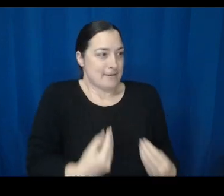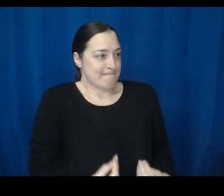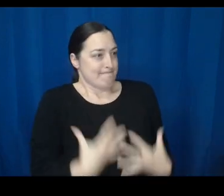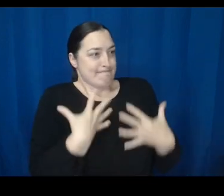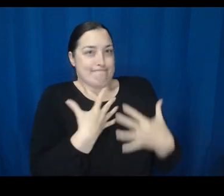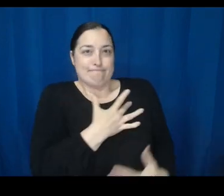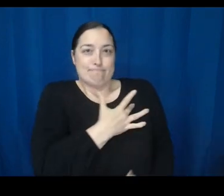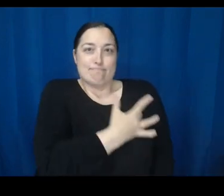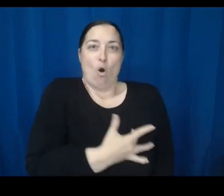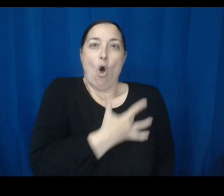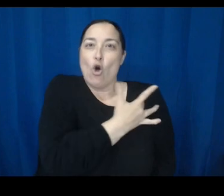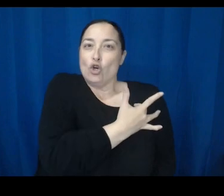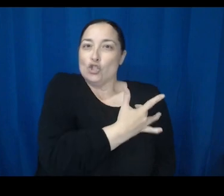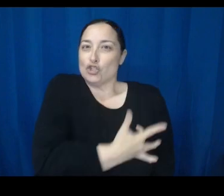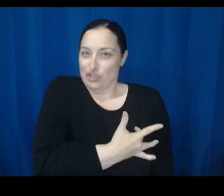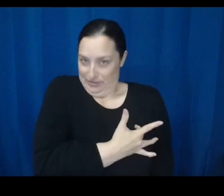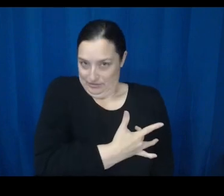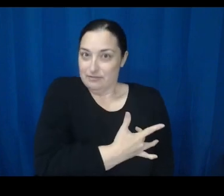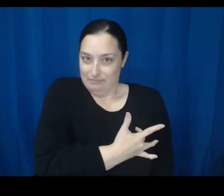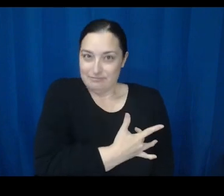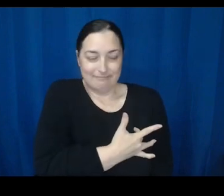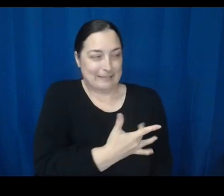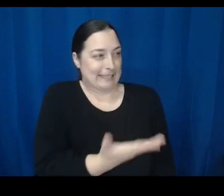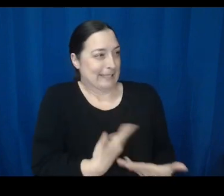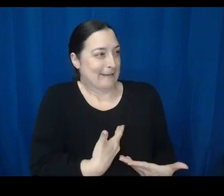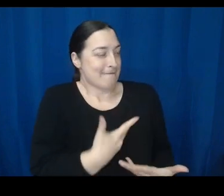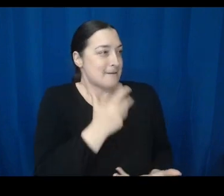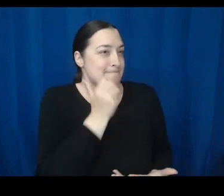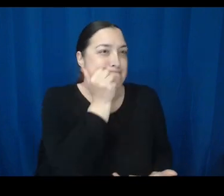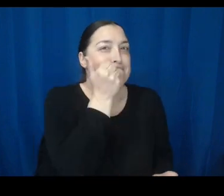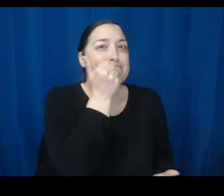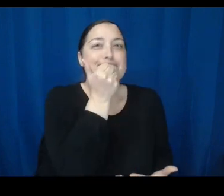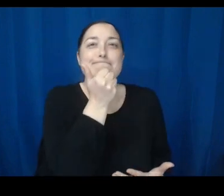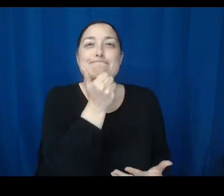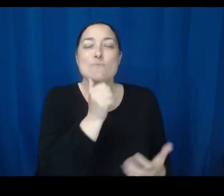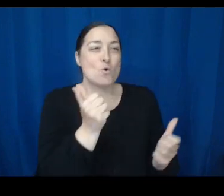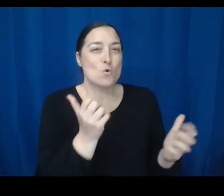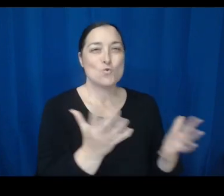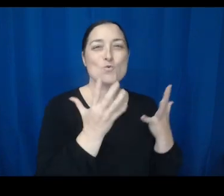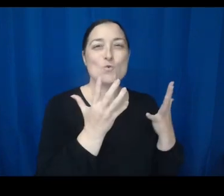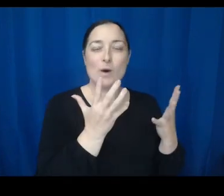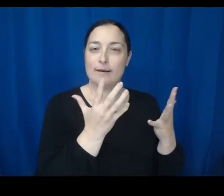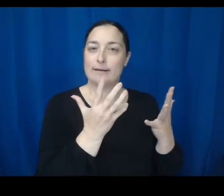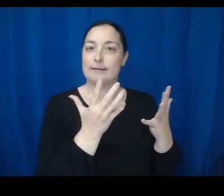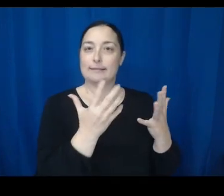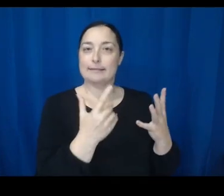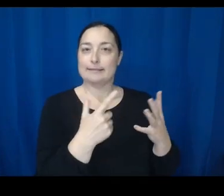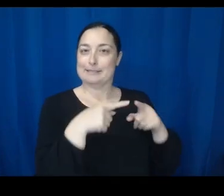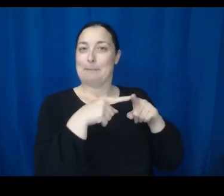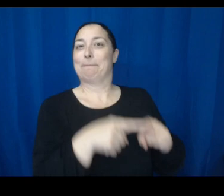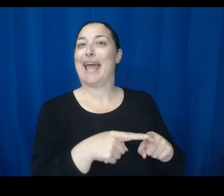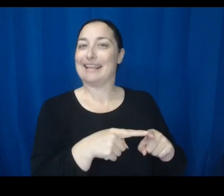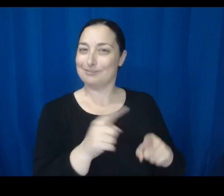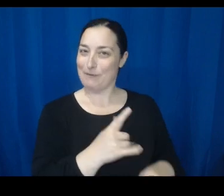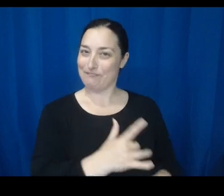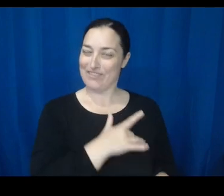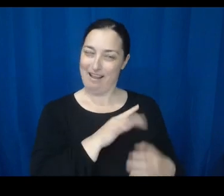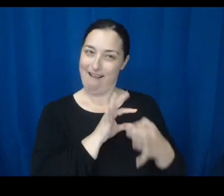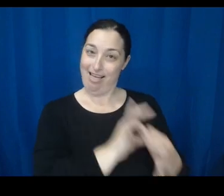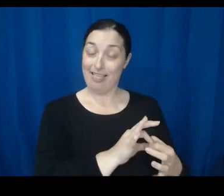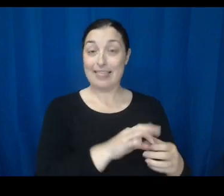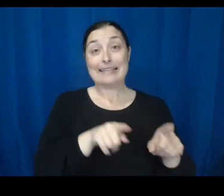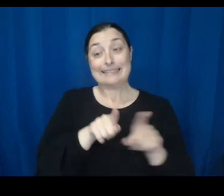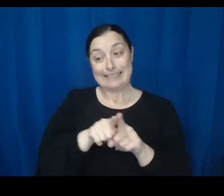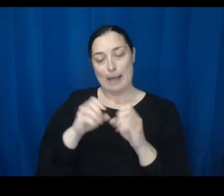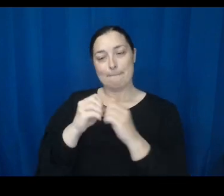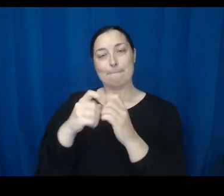this vibrant kind of warm colour or a cool colour, depending on your mood. And the same with Beatrice Owen's writing.